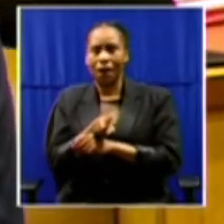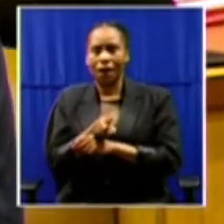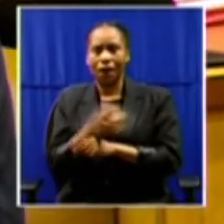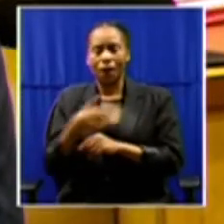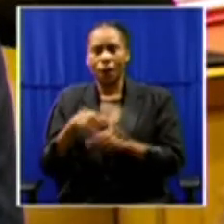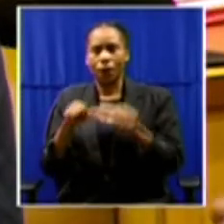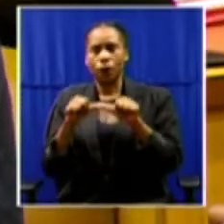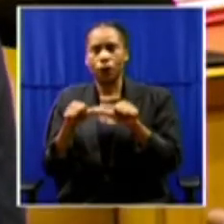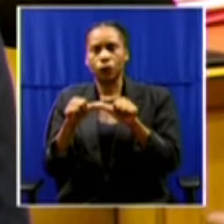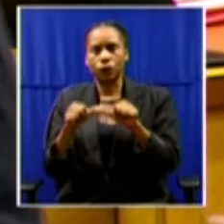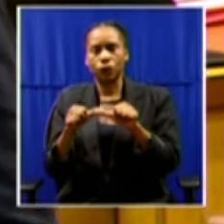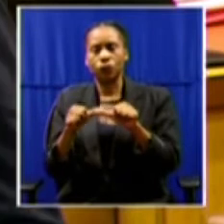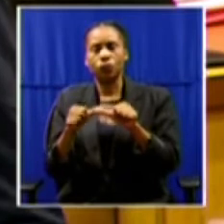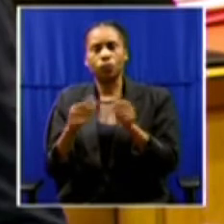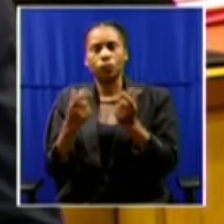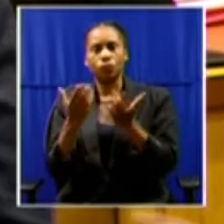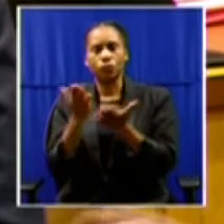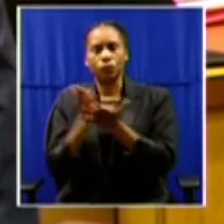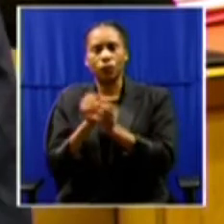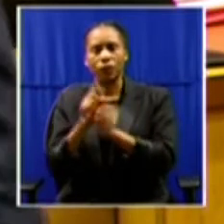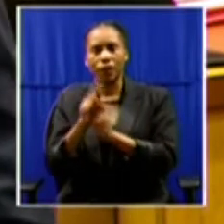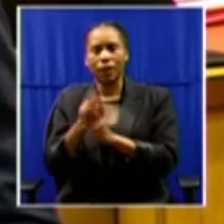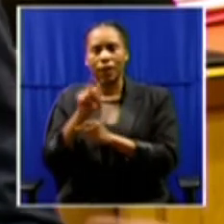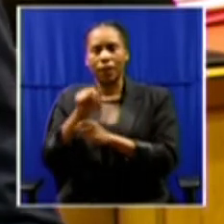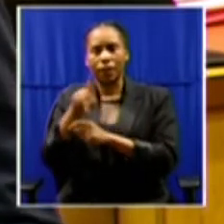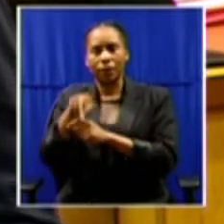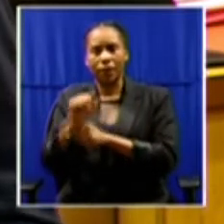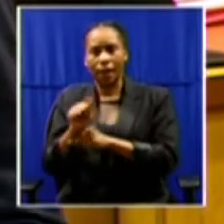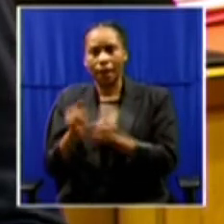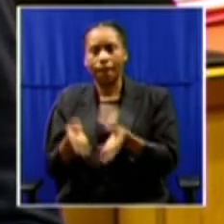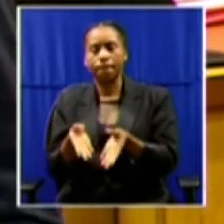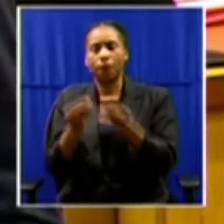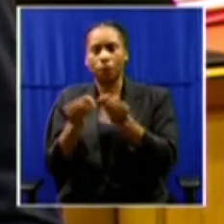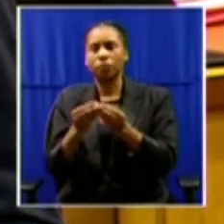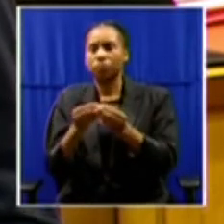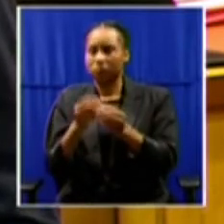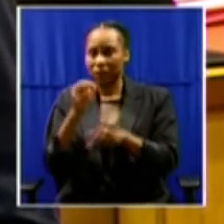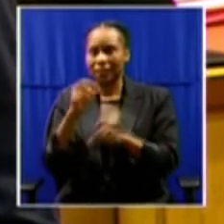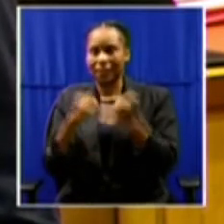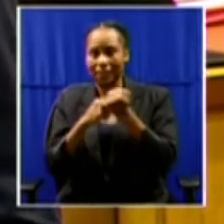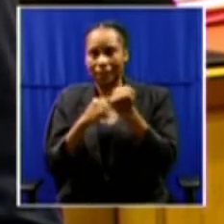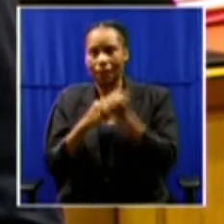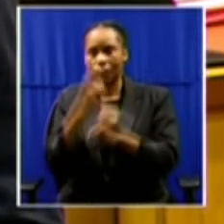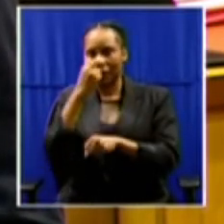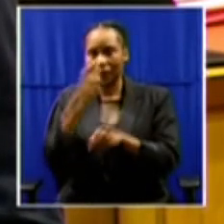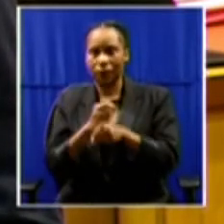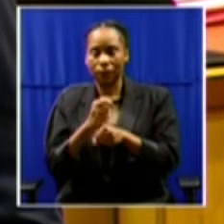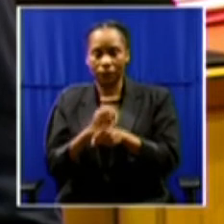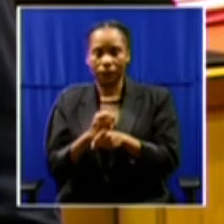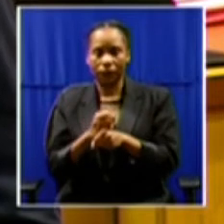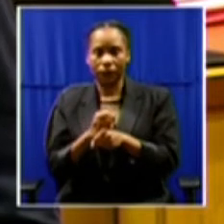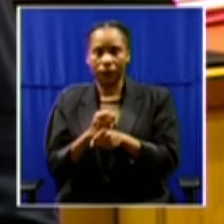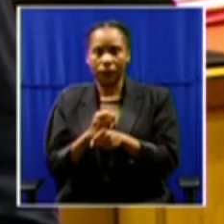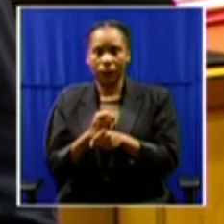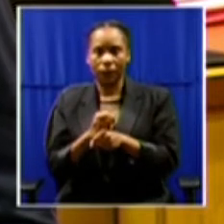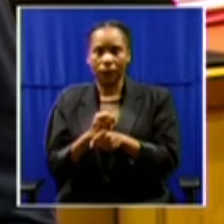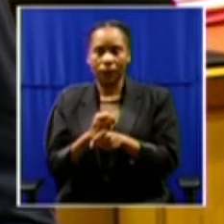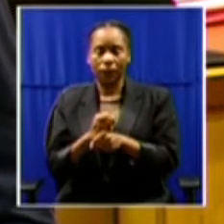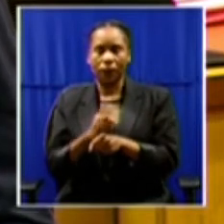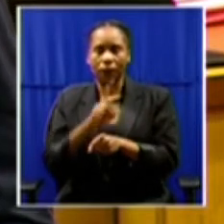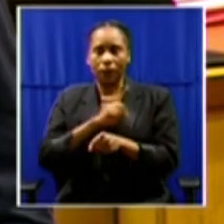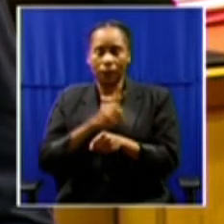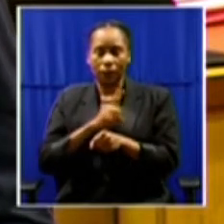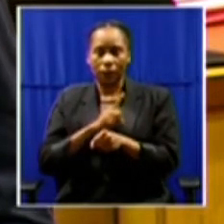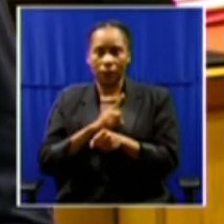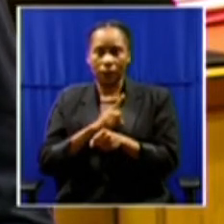to ensure that the NPA receive the necessary support. Hence, we continue to engage with the